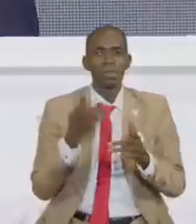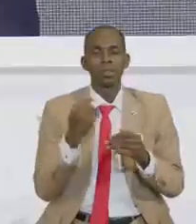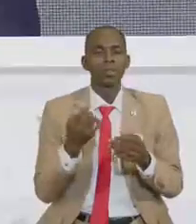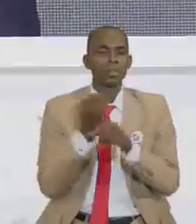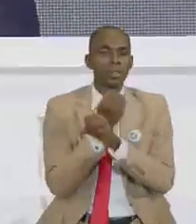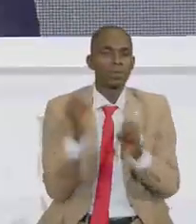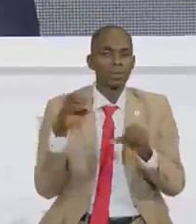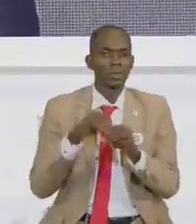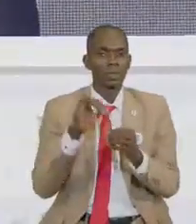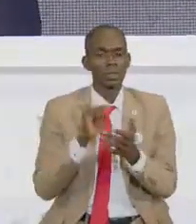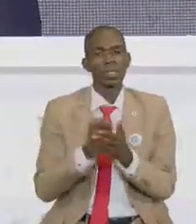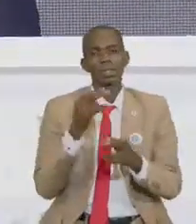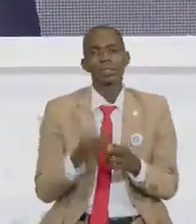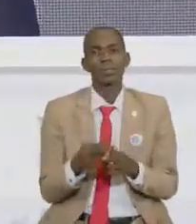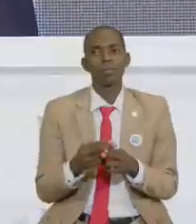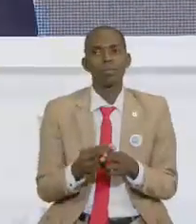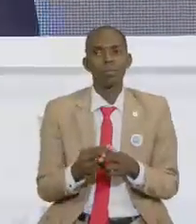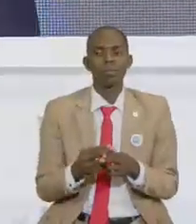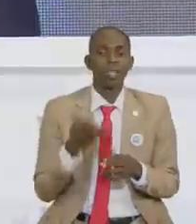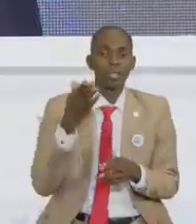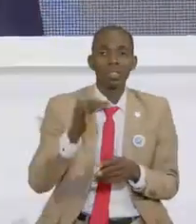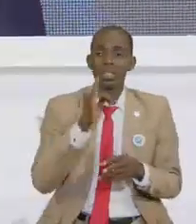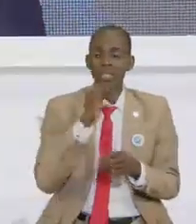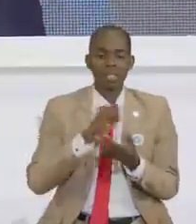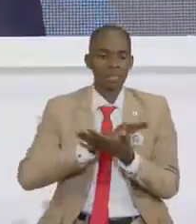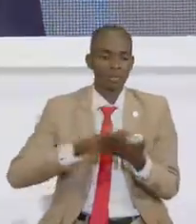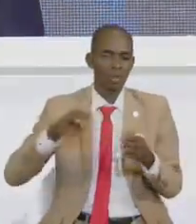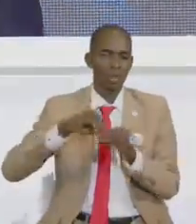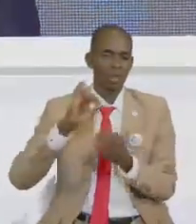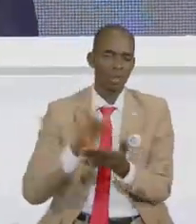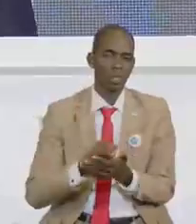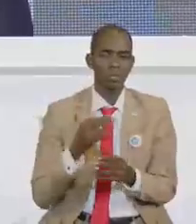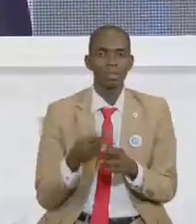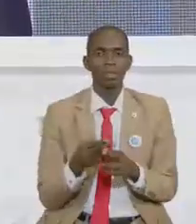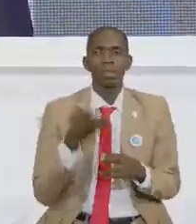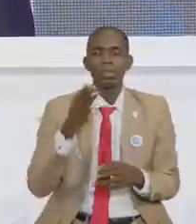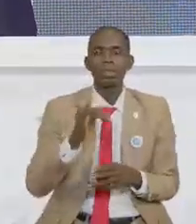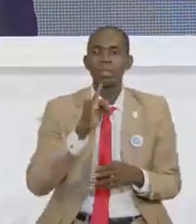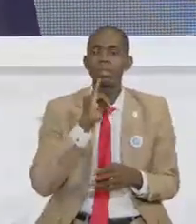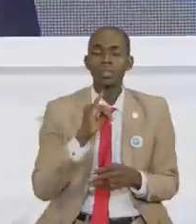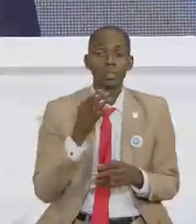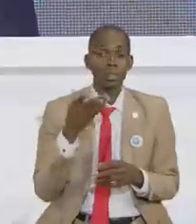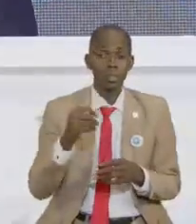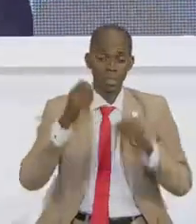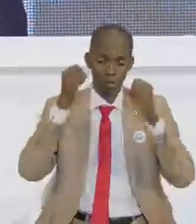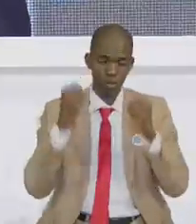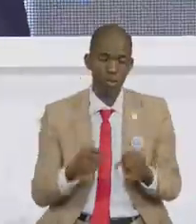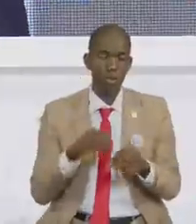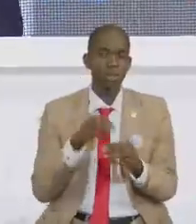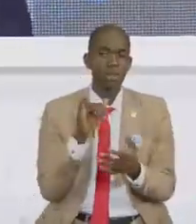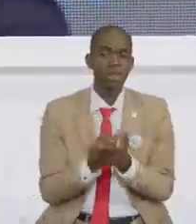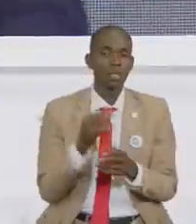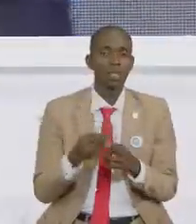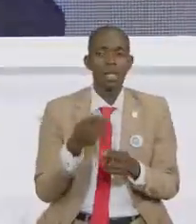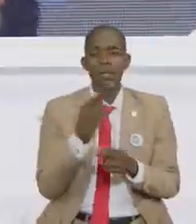that name, the sanctification in that name, the strength in that name, the